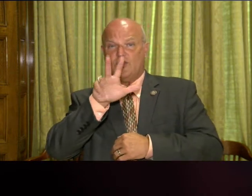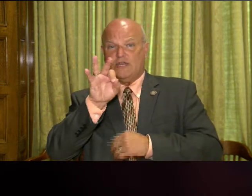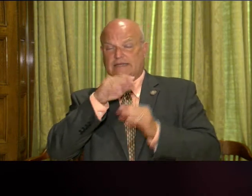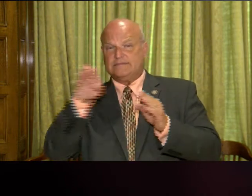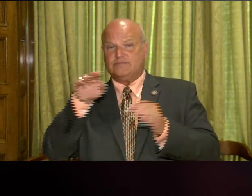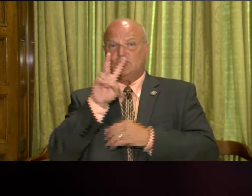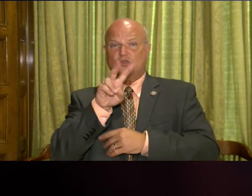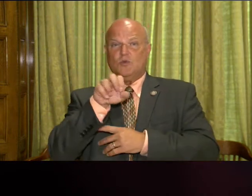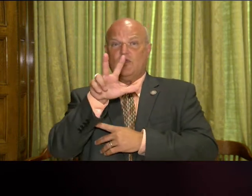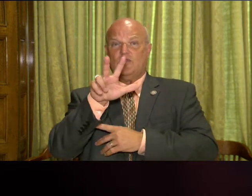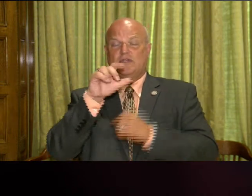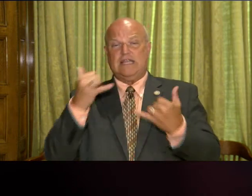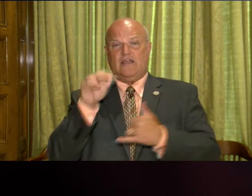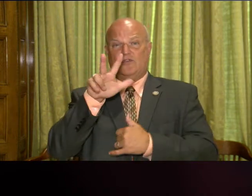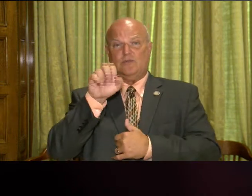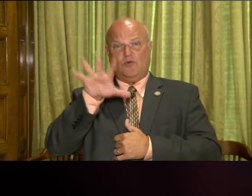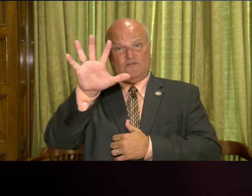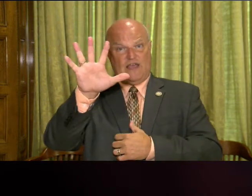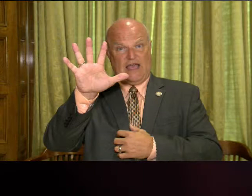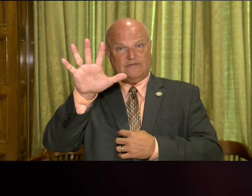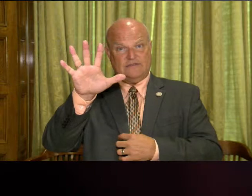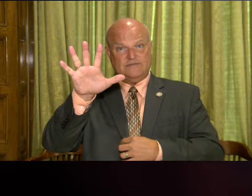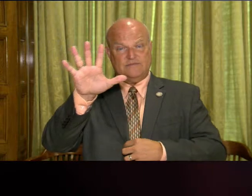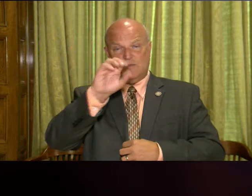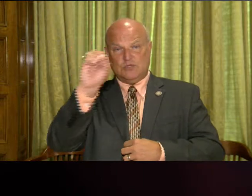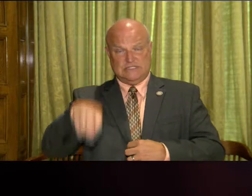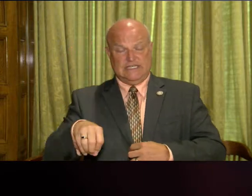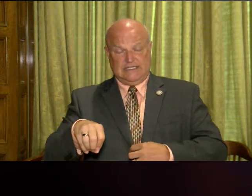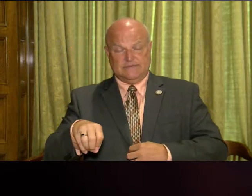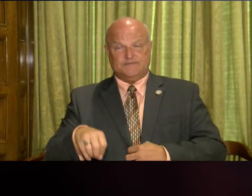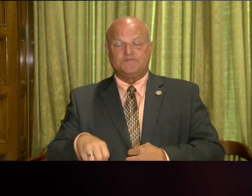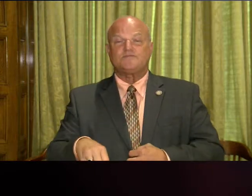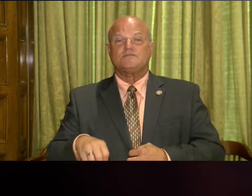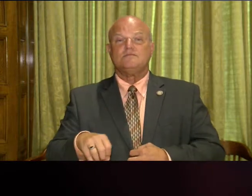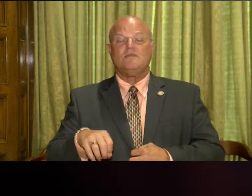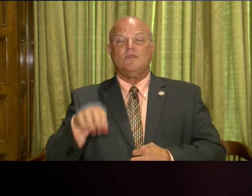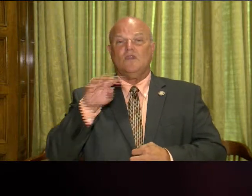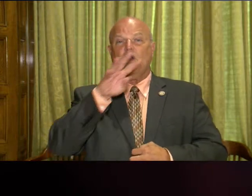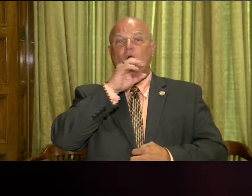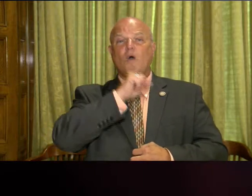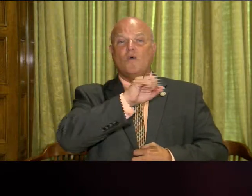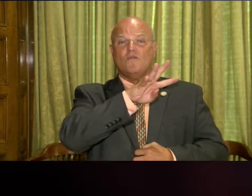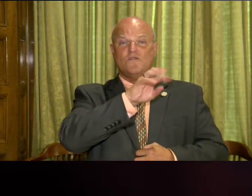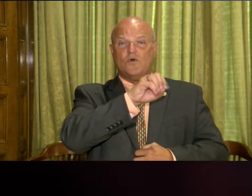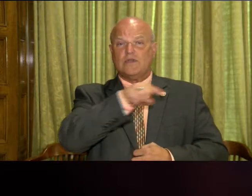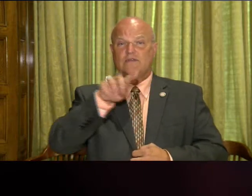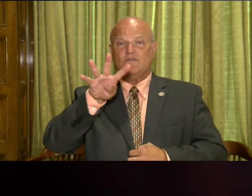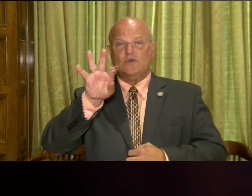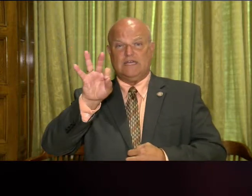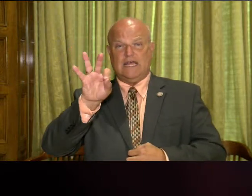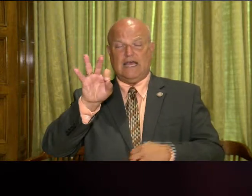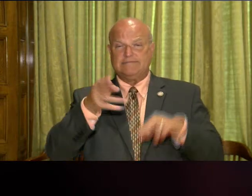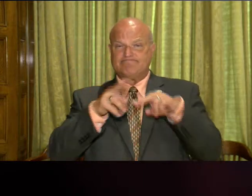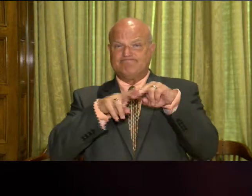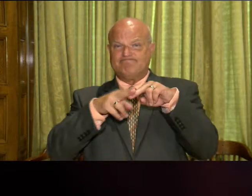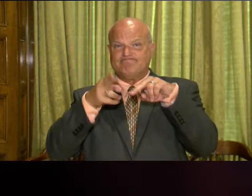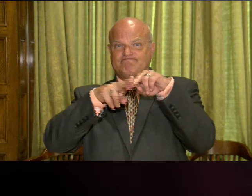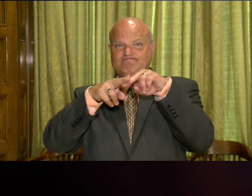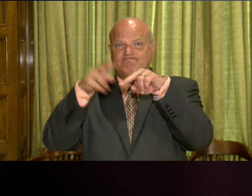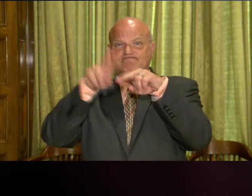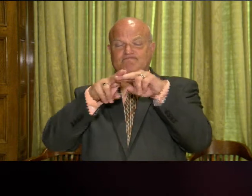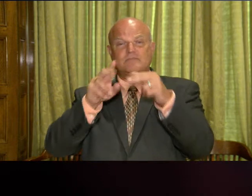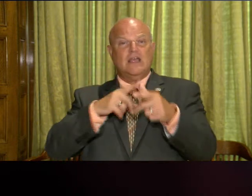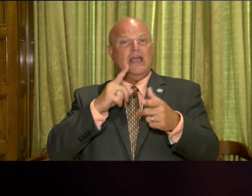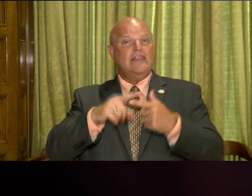from 2.3 to 3.5%. 40 to 49, you can see it going up. and then